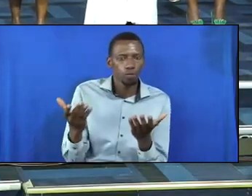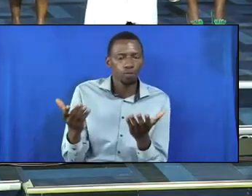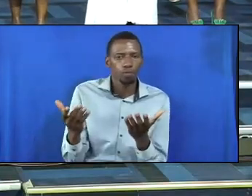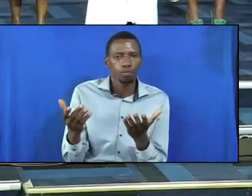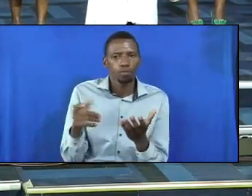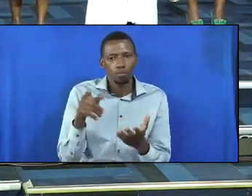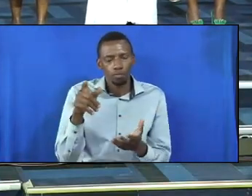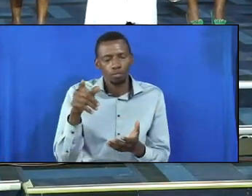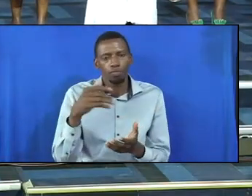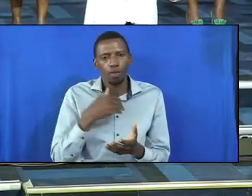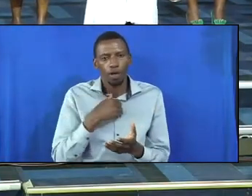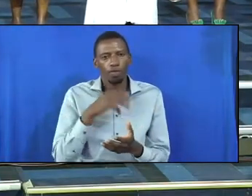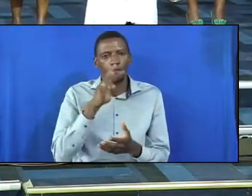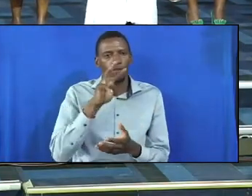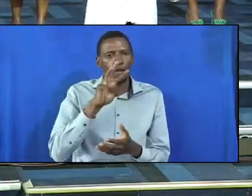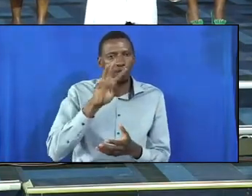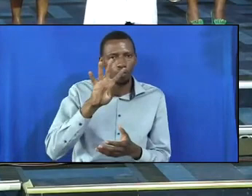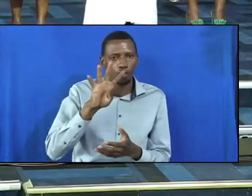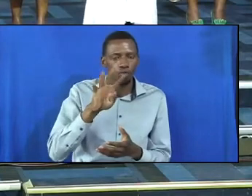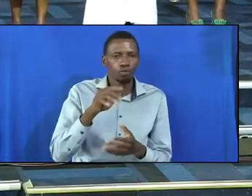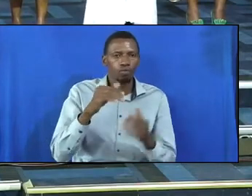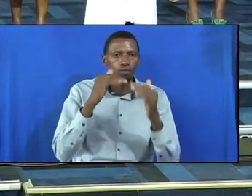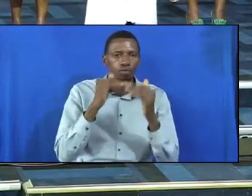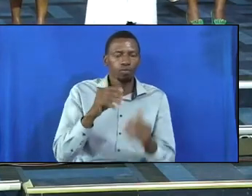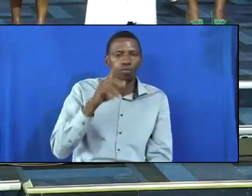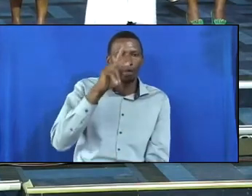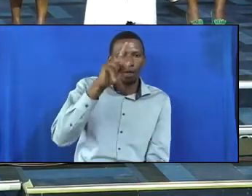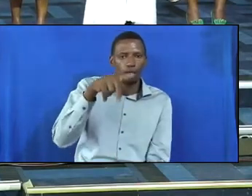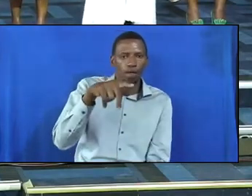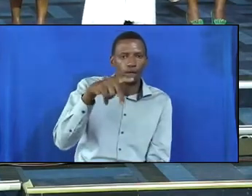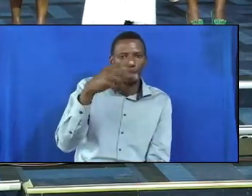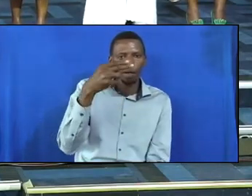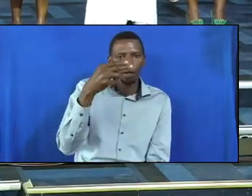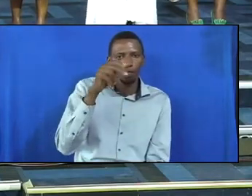She had 34 marks. Fanis Koyoko.